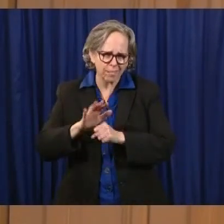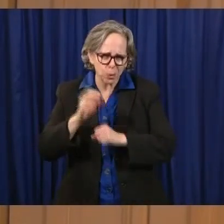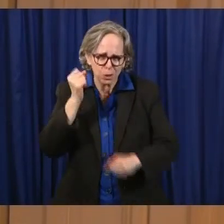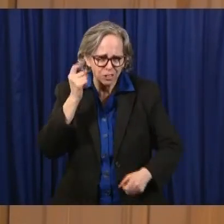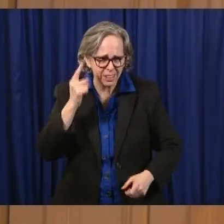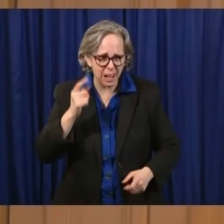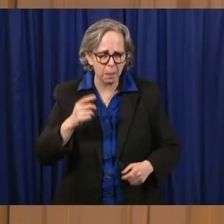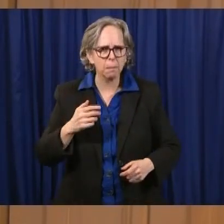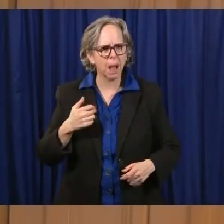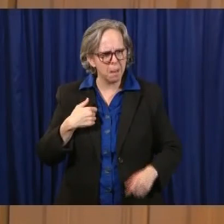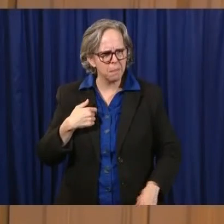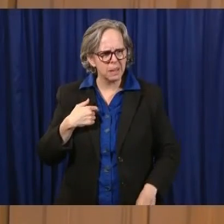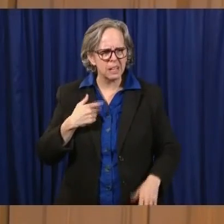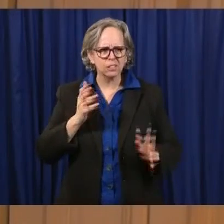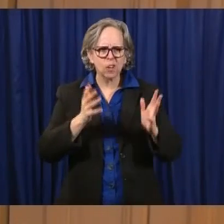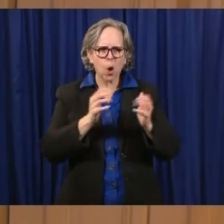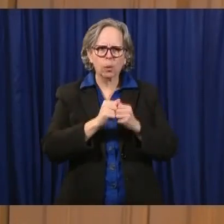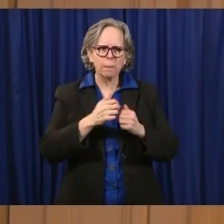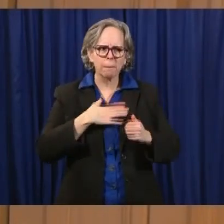older children,